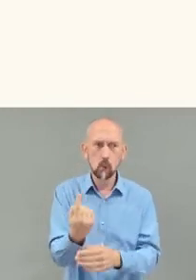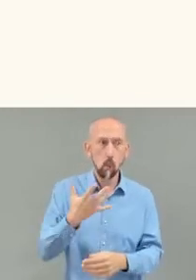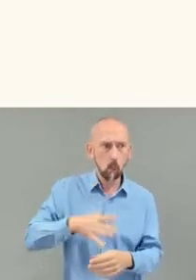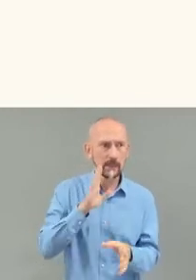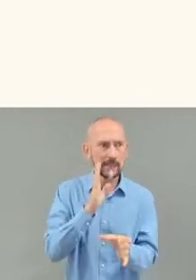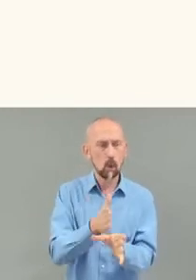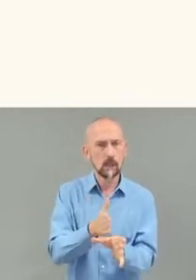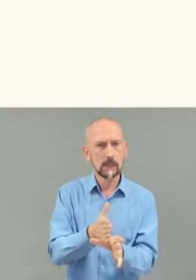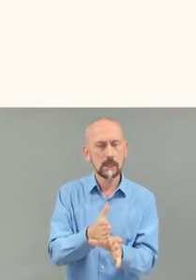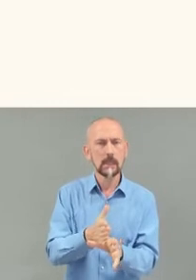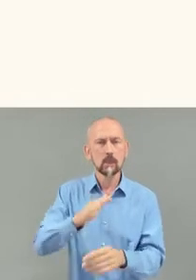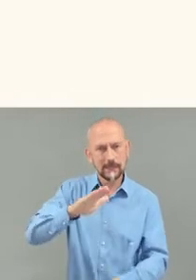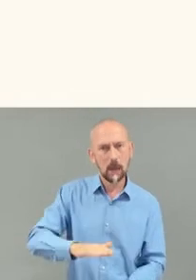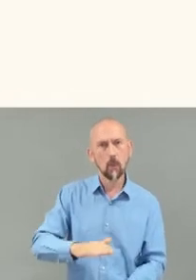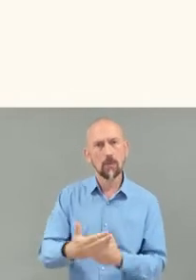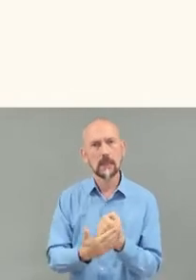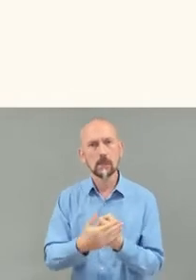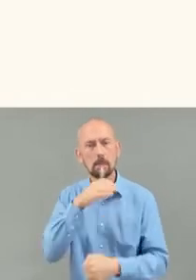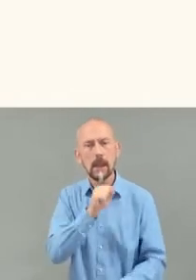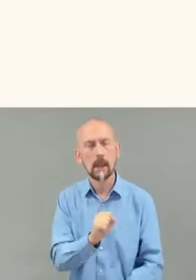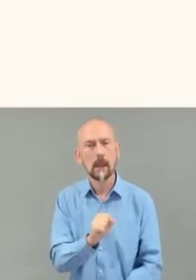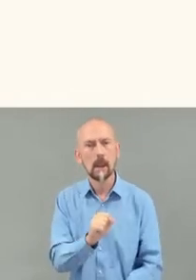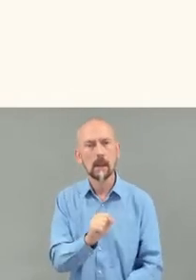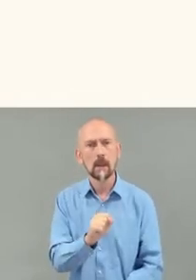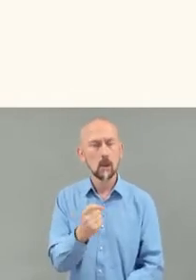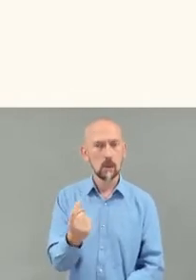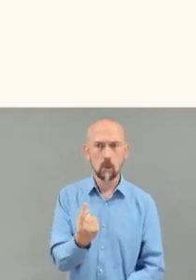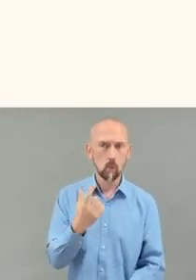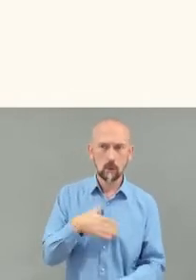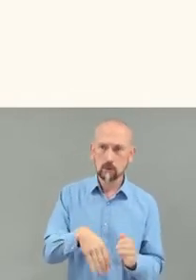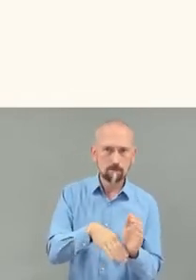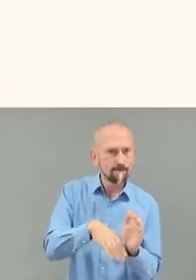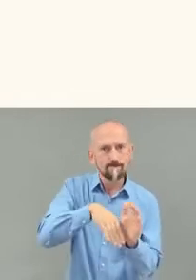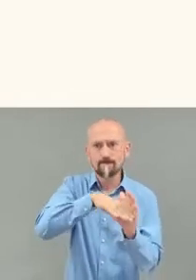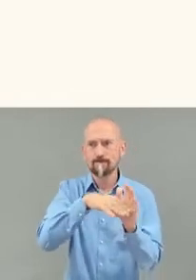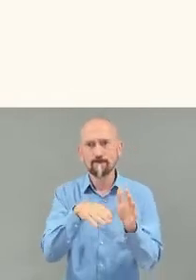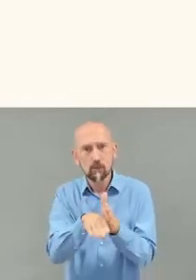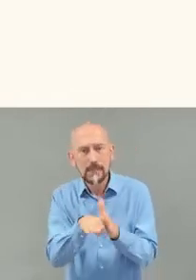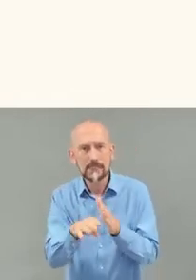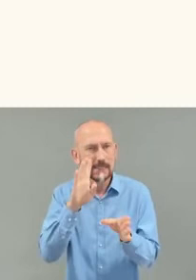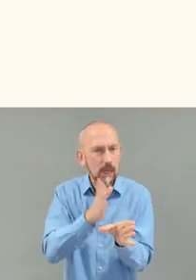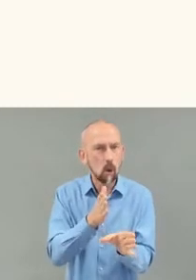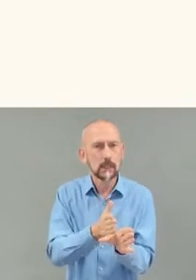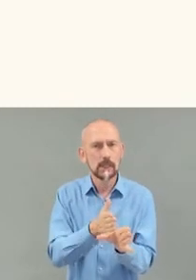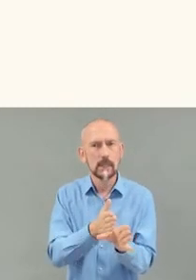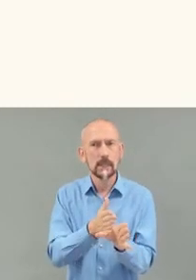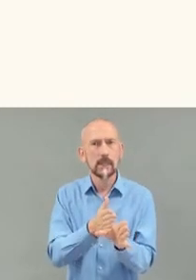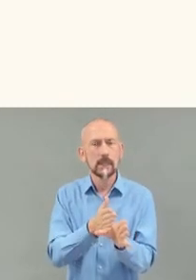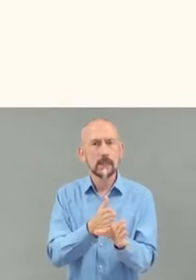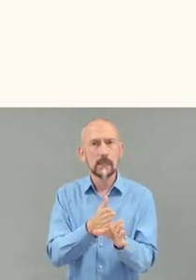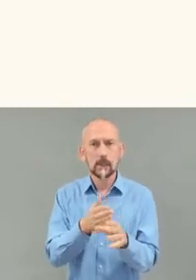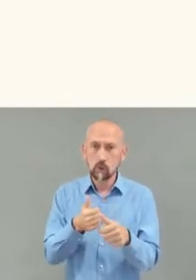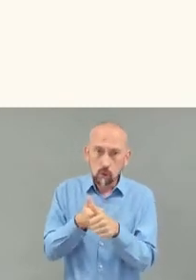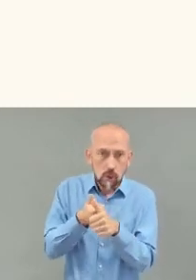Asian men who are wanting to become psychologists into the profession, but to also support those who are already in